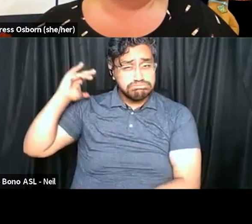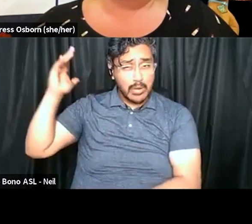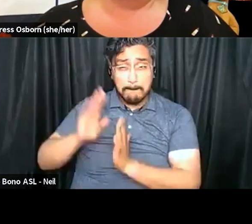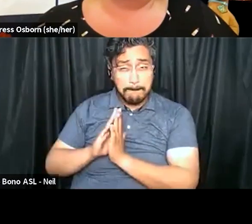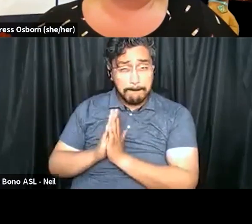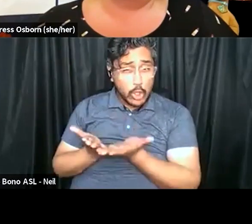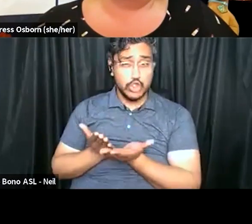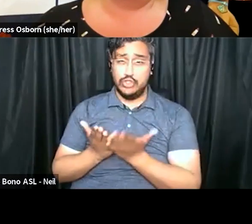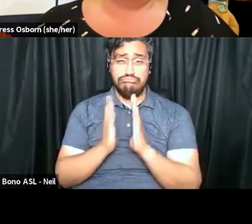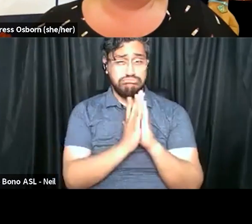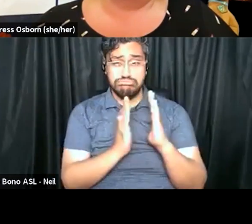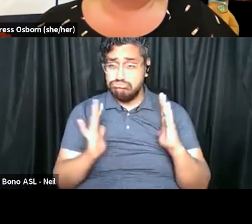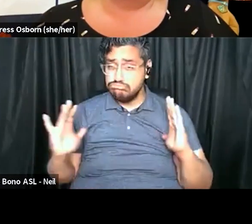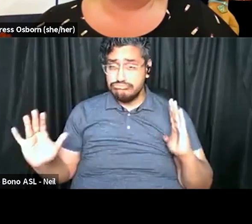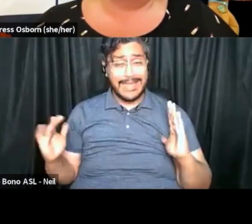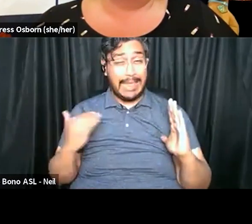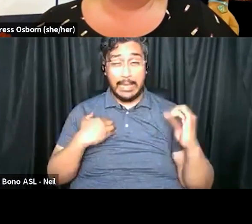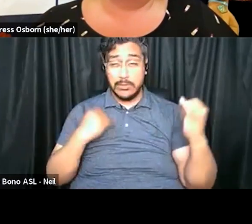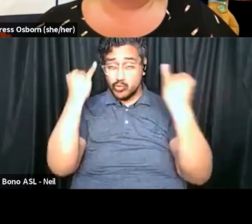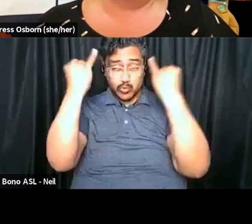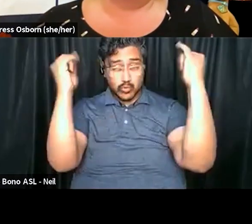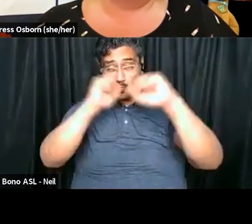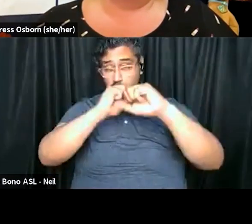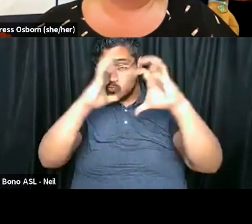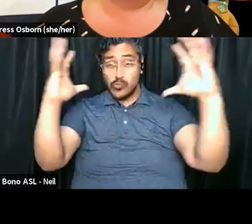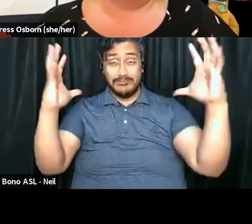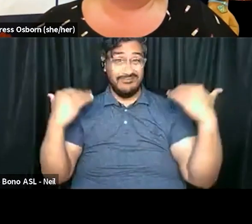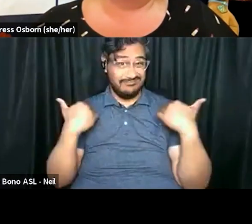a big imagination. I've